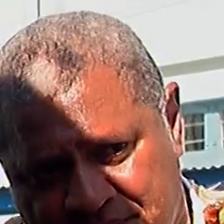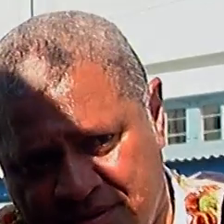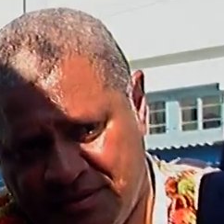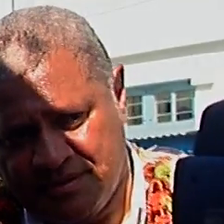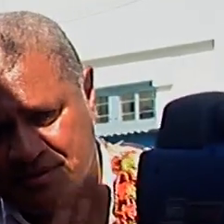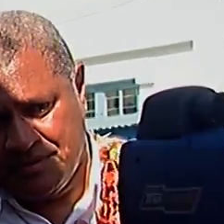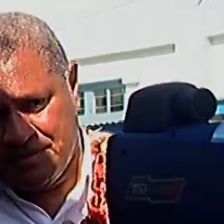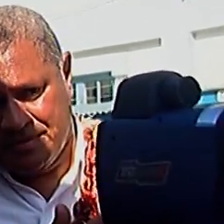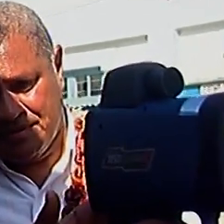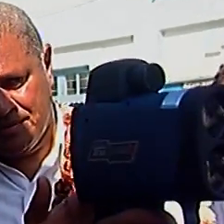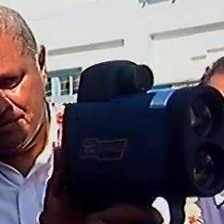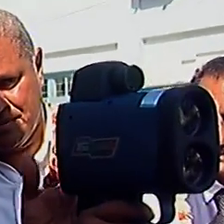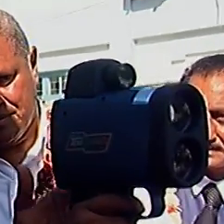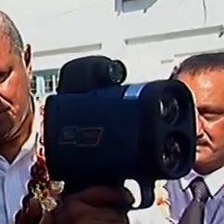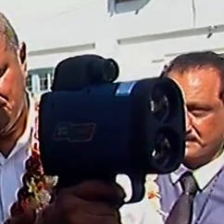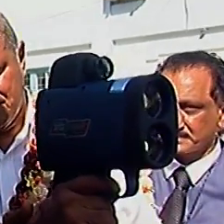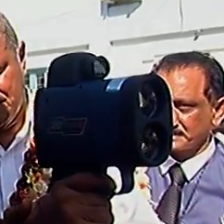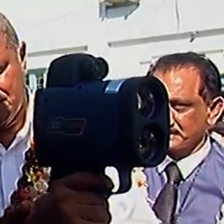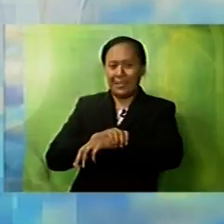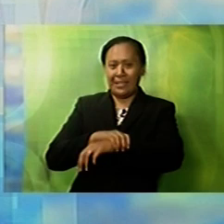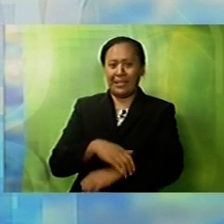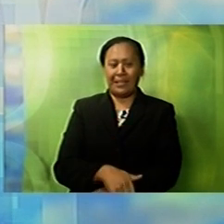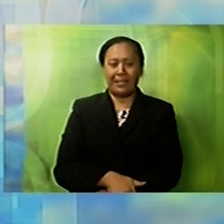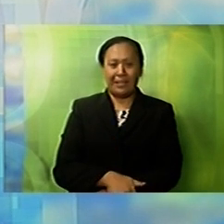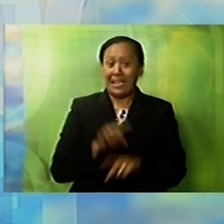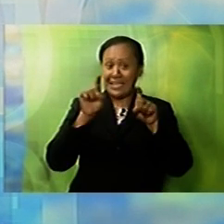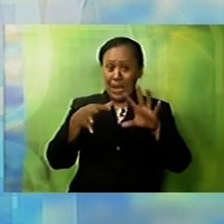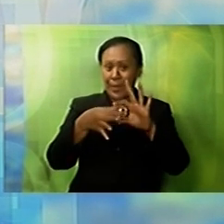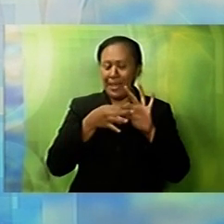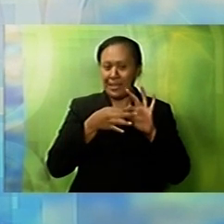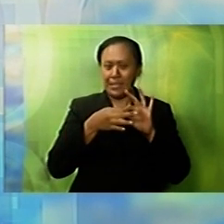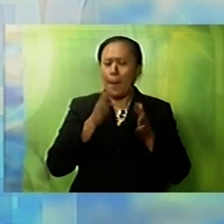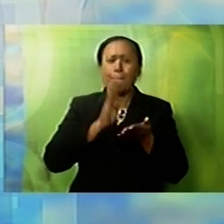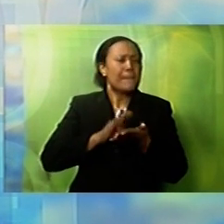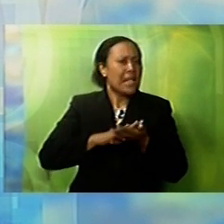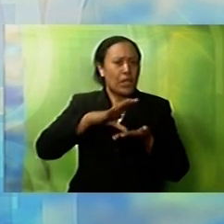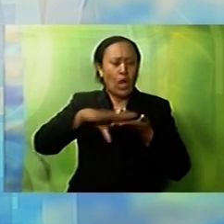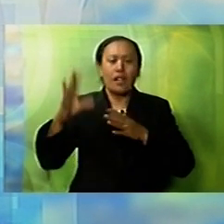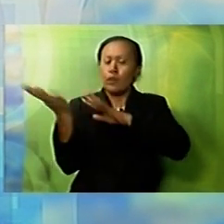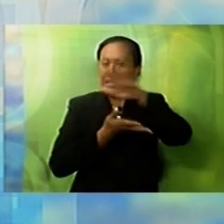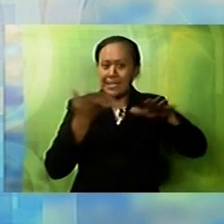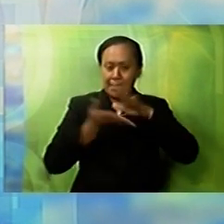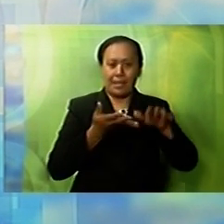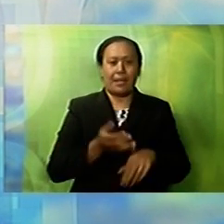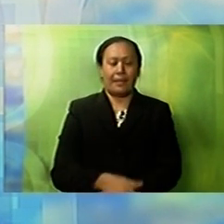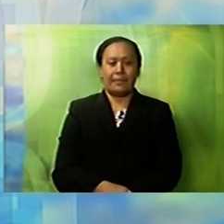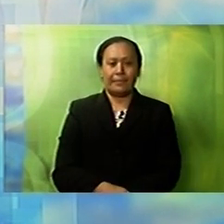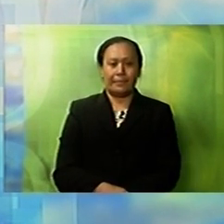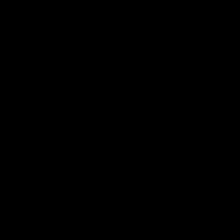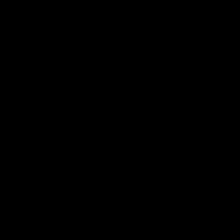country, commencing with Tavioni. Stay with us, $1 billion disaster bill after the break.